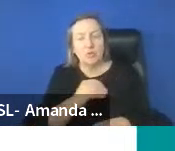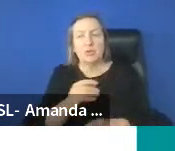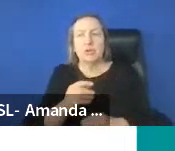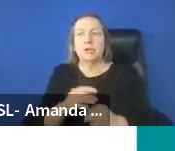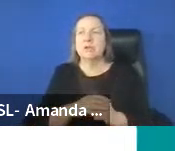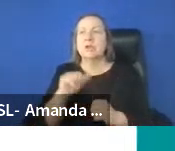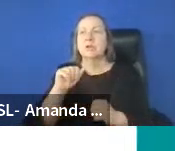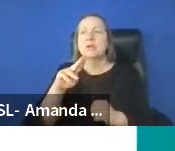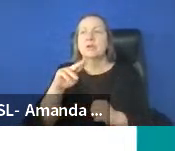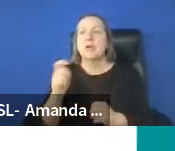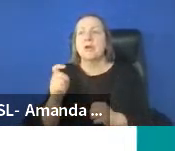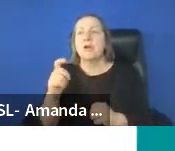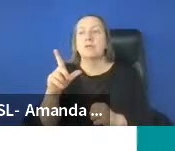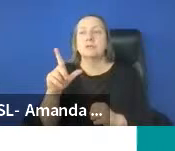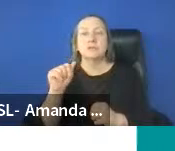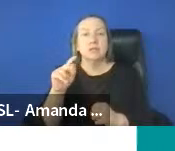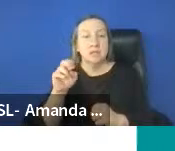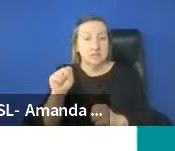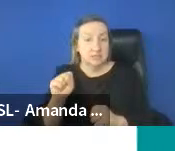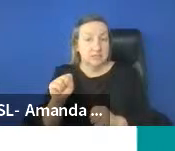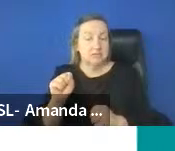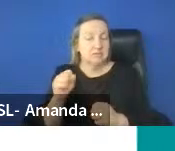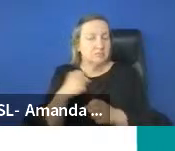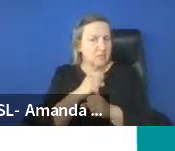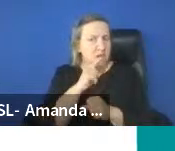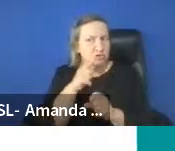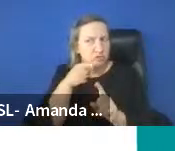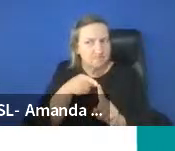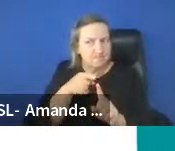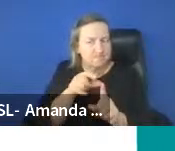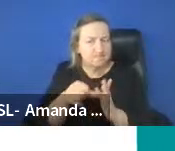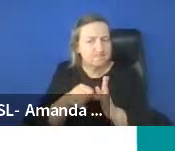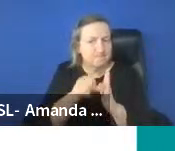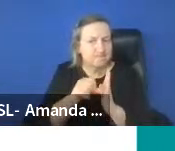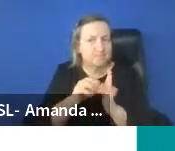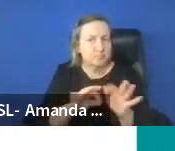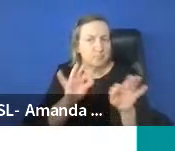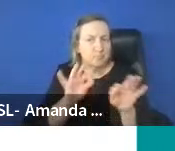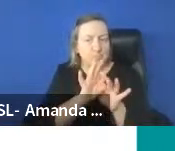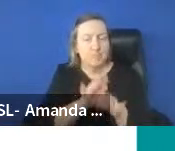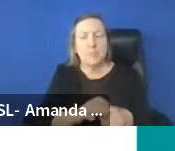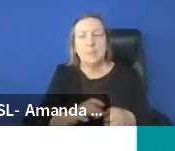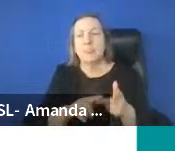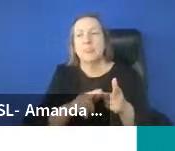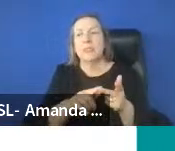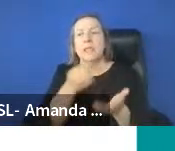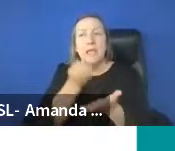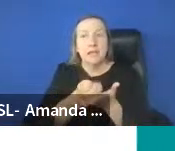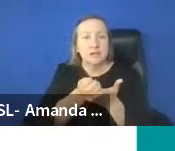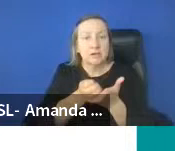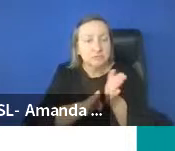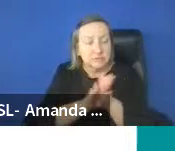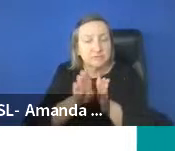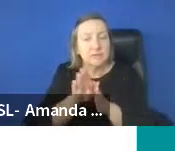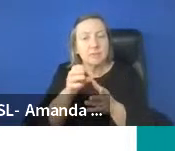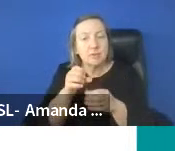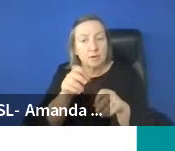issue that they wanted to make sure was being highlighted. Economic development